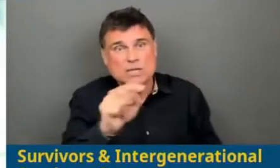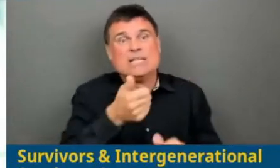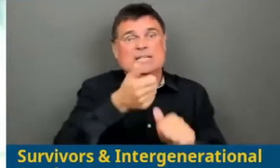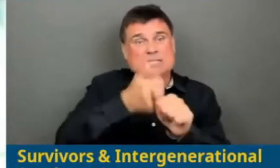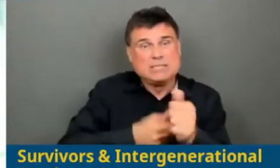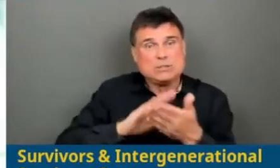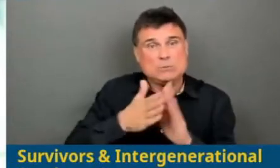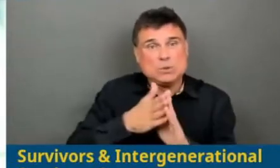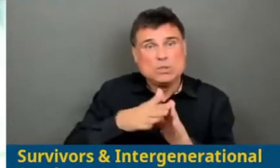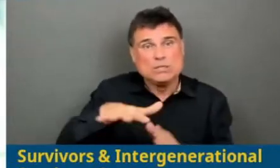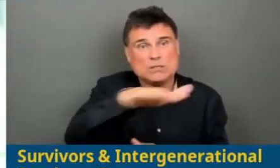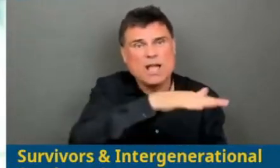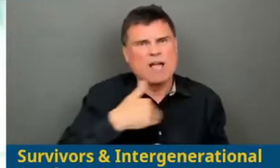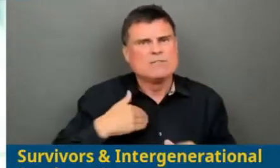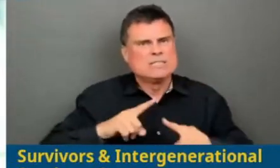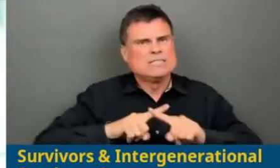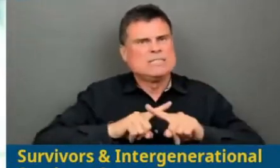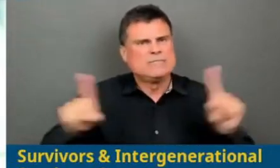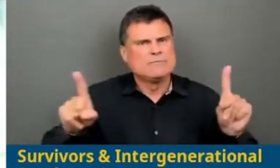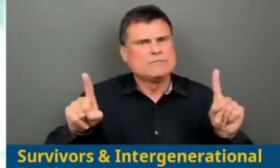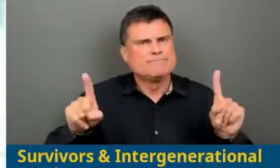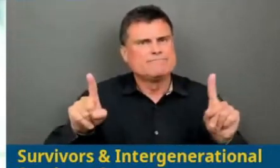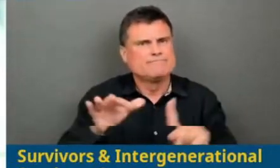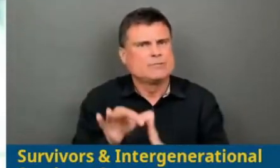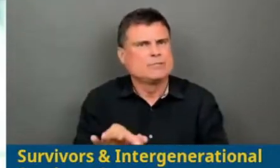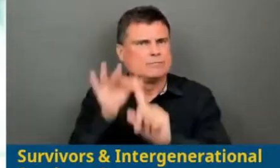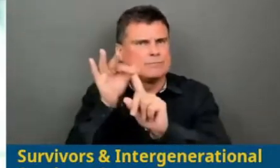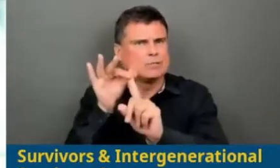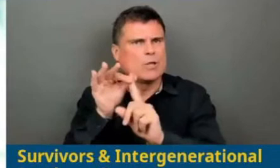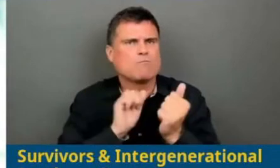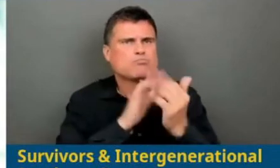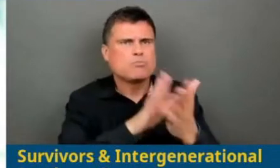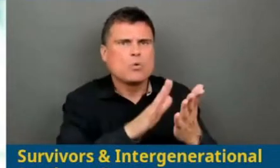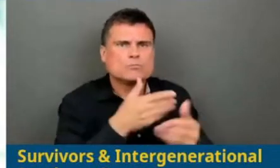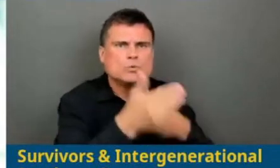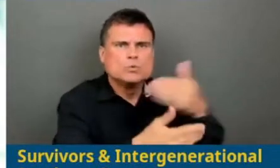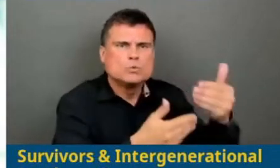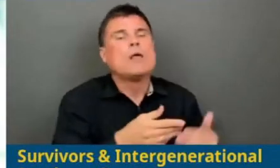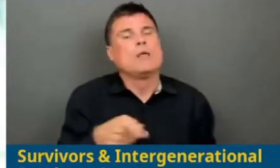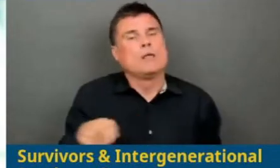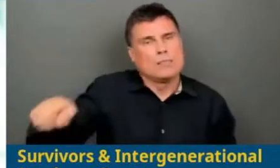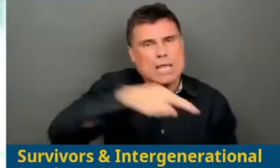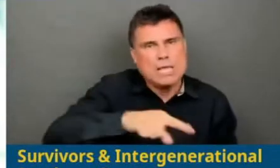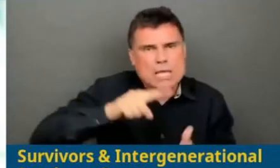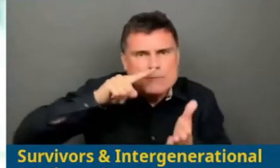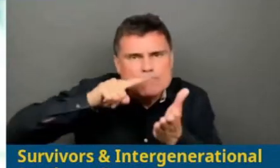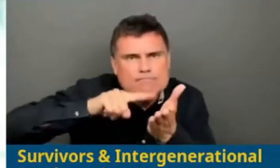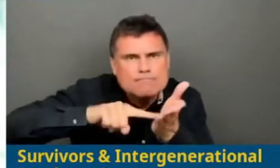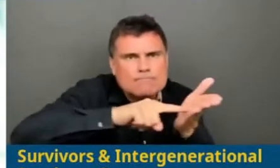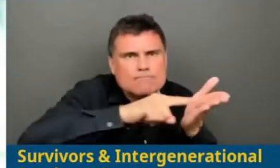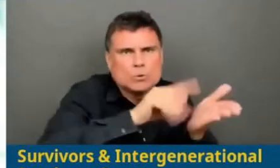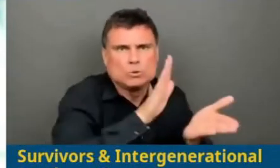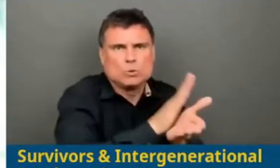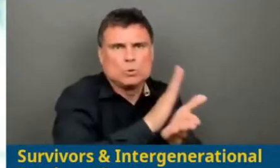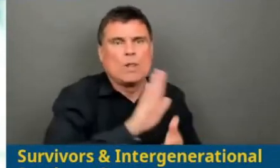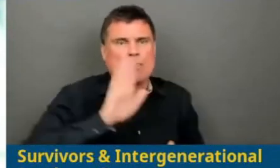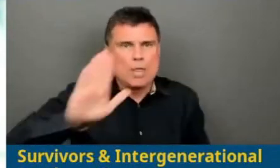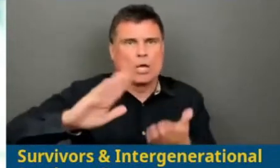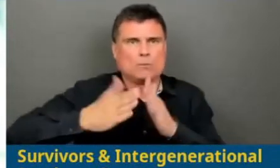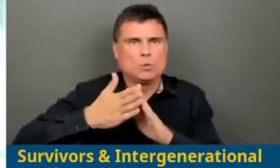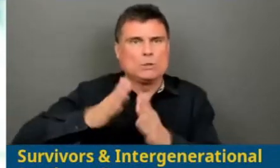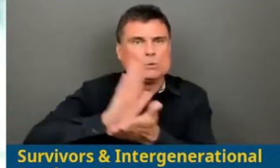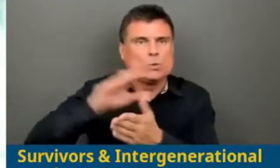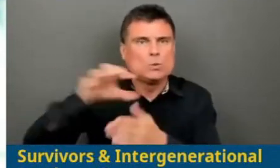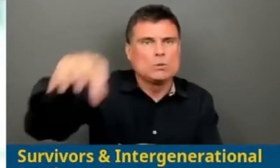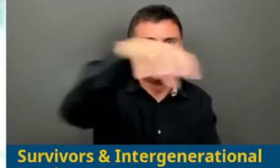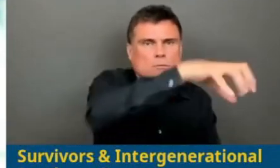you plan to investigate the residential school in your nation and how you will